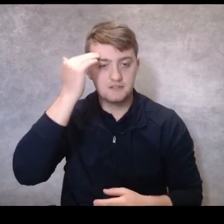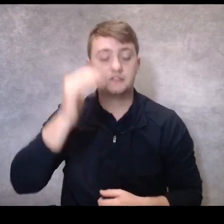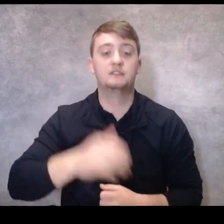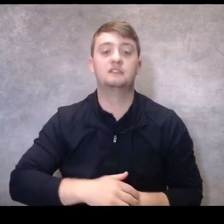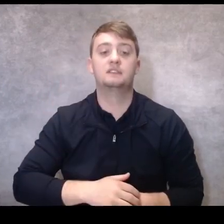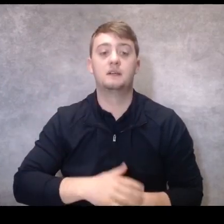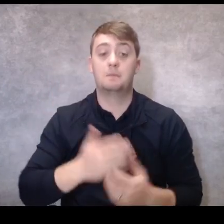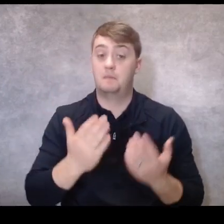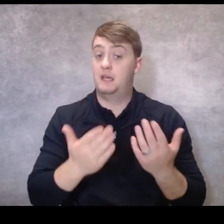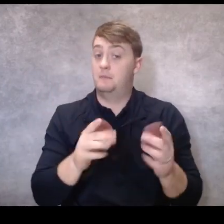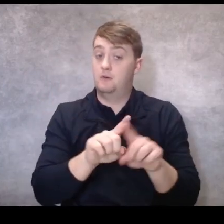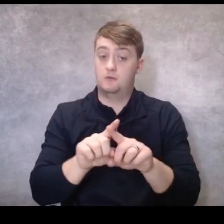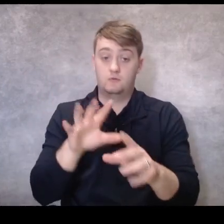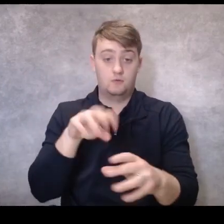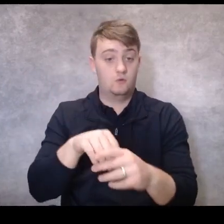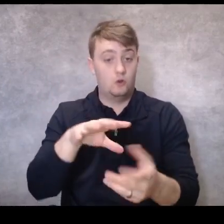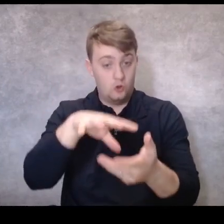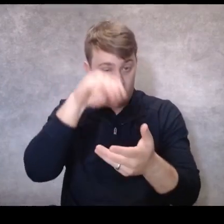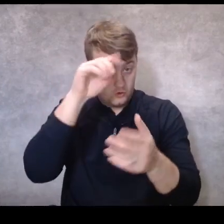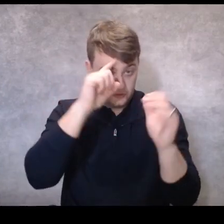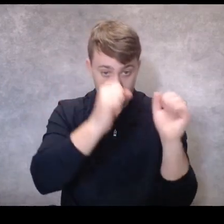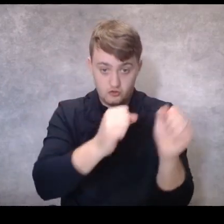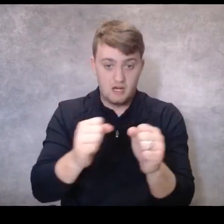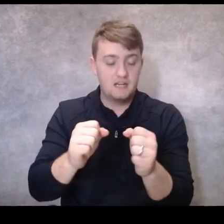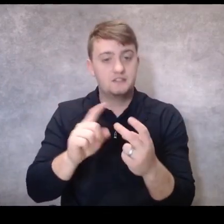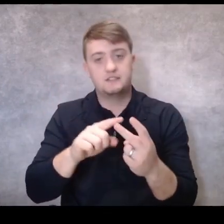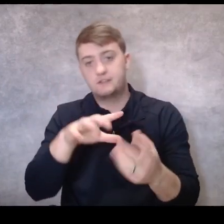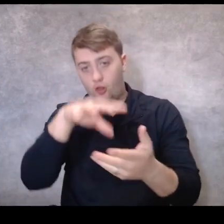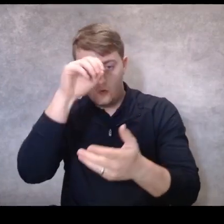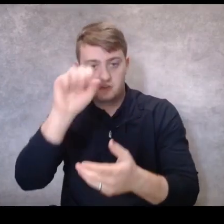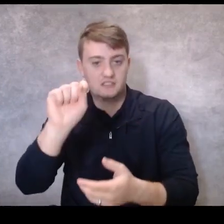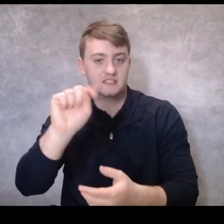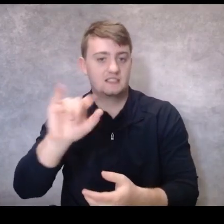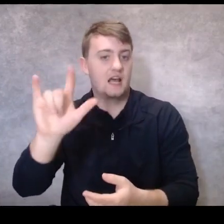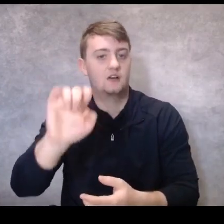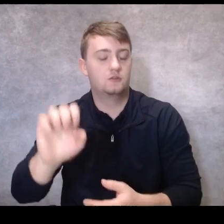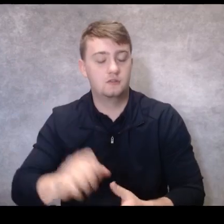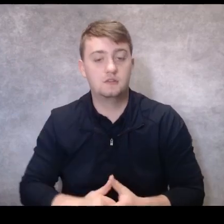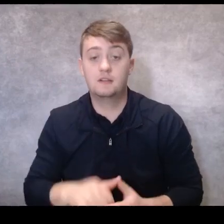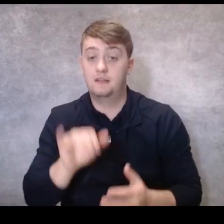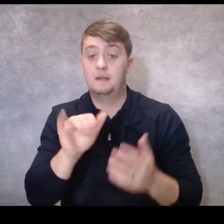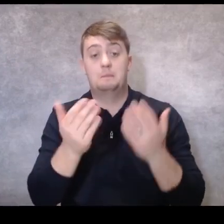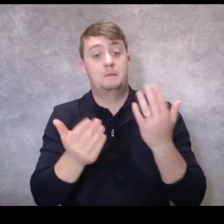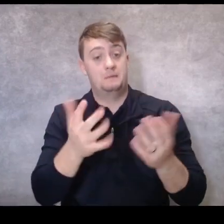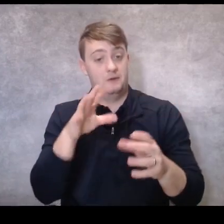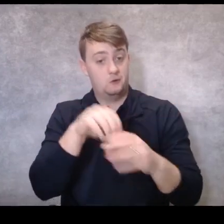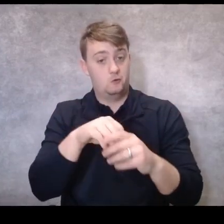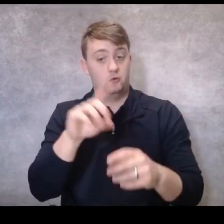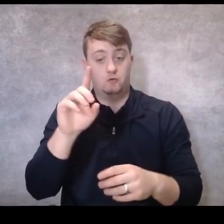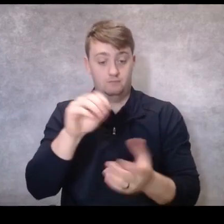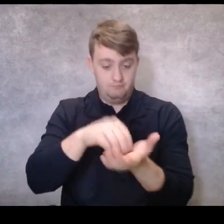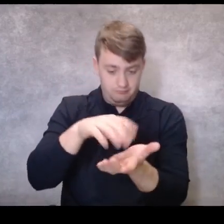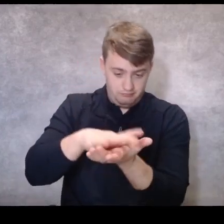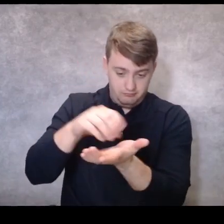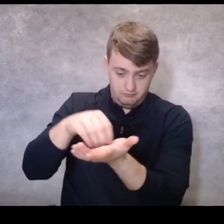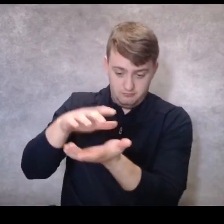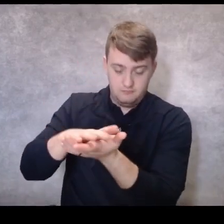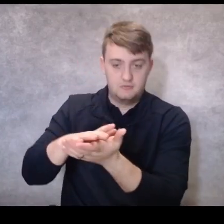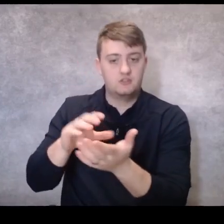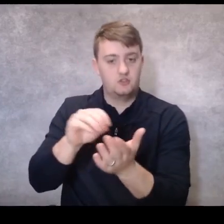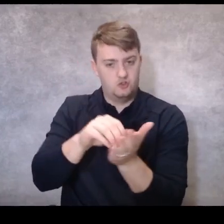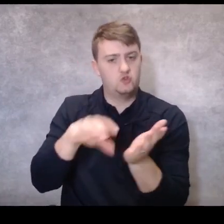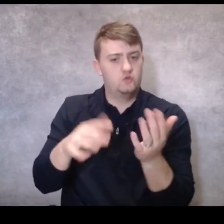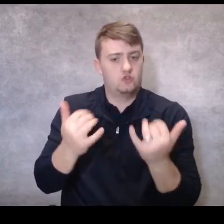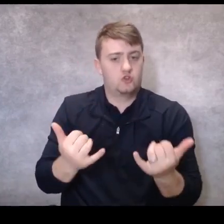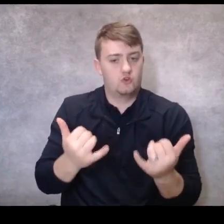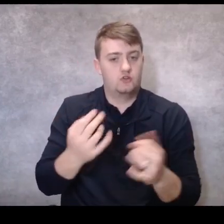comprehension, and may also include learning strategies and learning styles. This may include documenting the